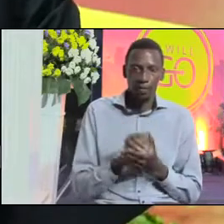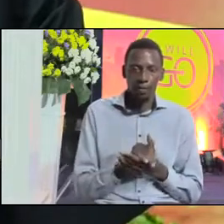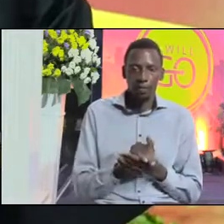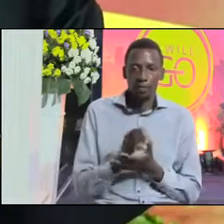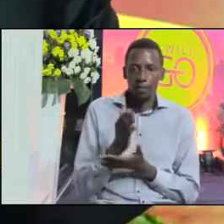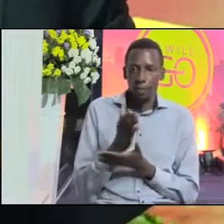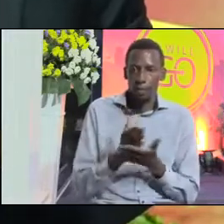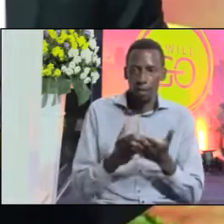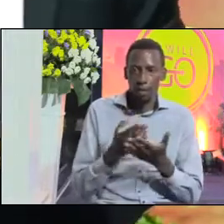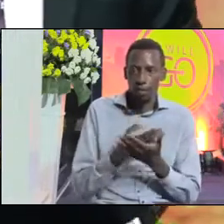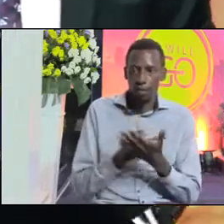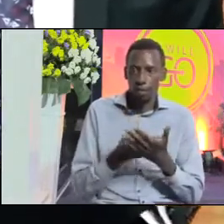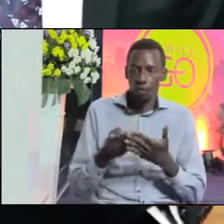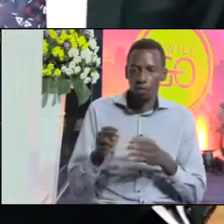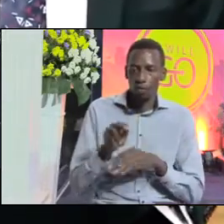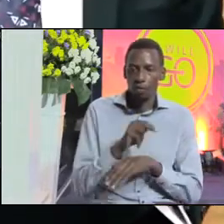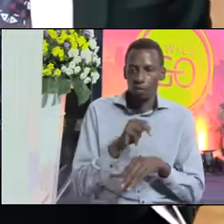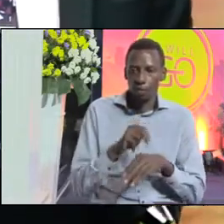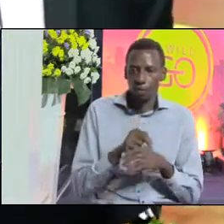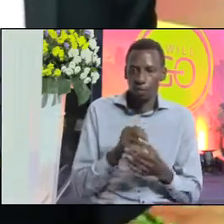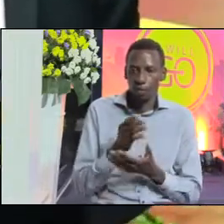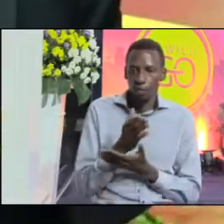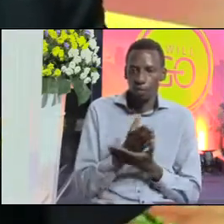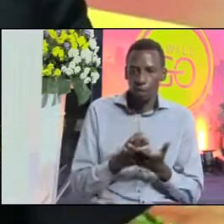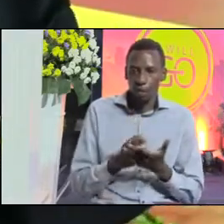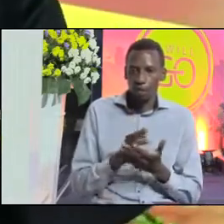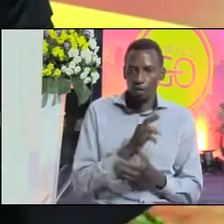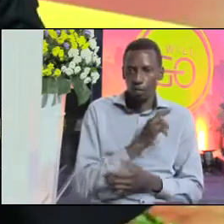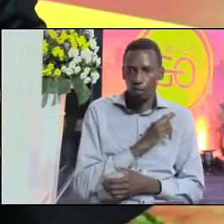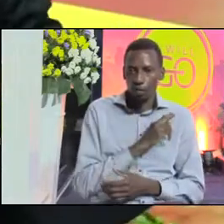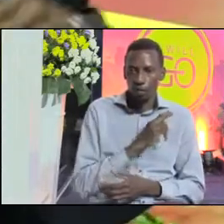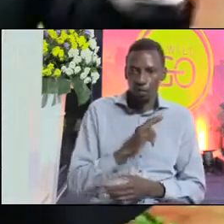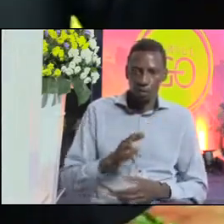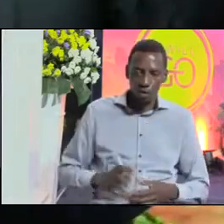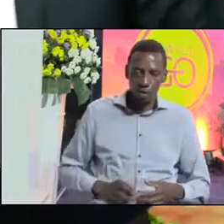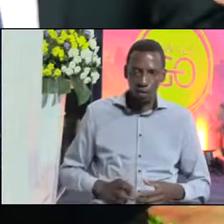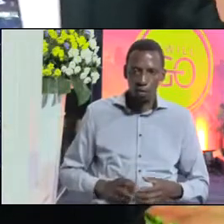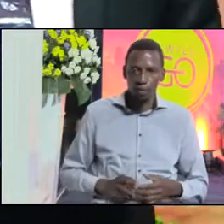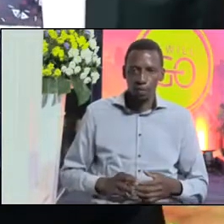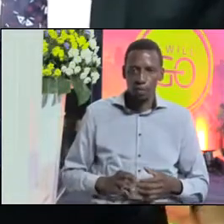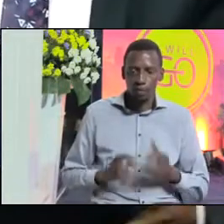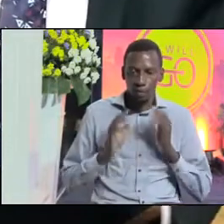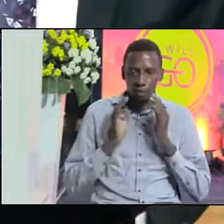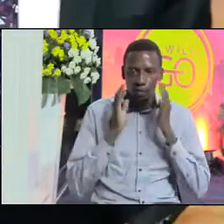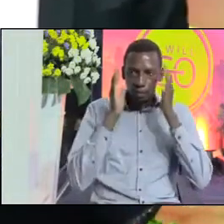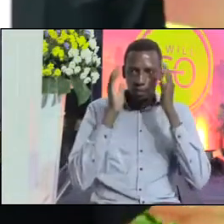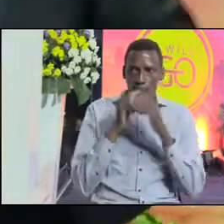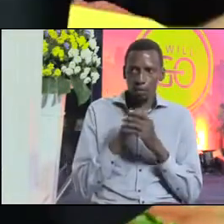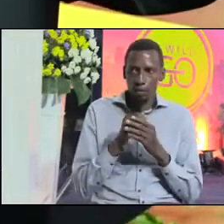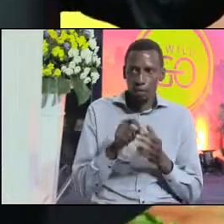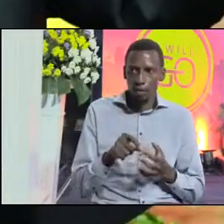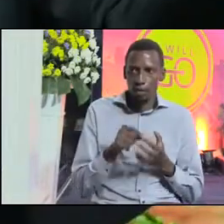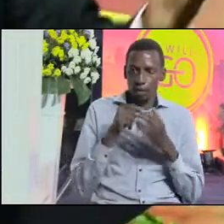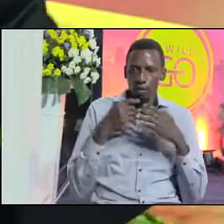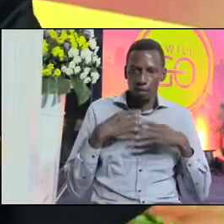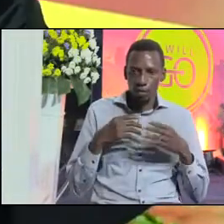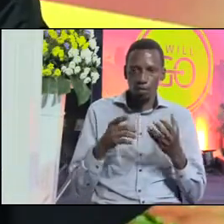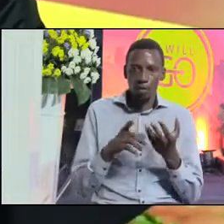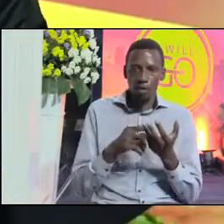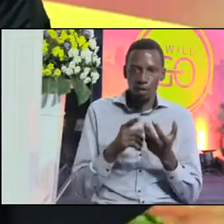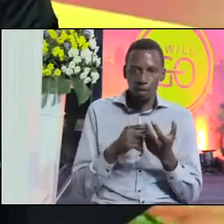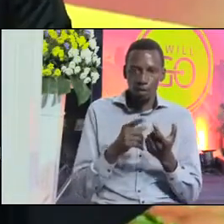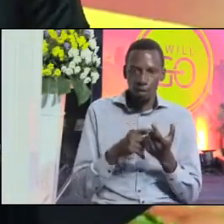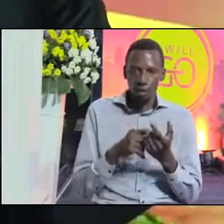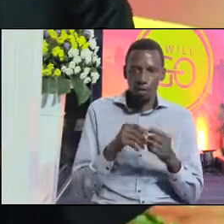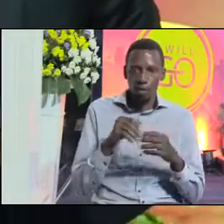nation, a part of the royal priesthood, a part of a peculiar people, counted among the